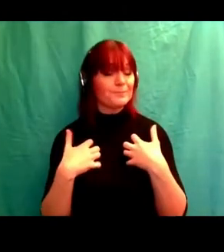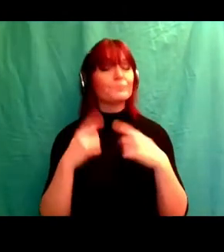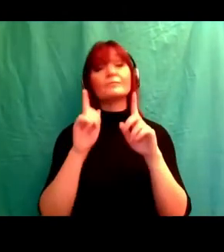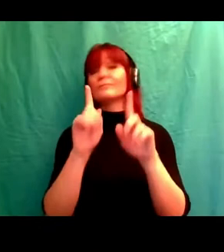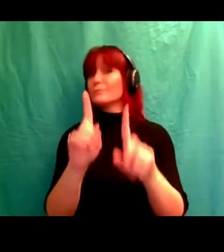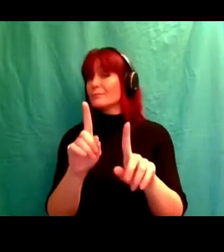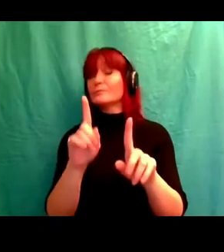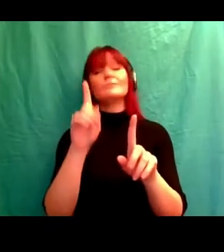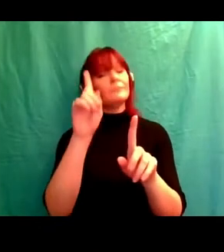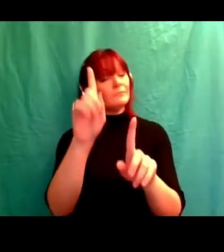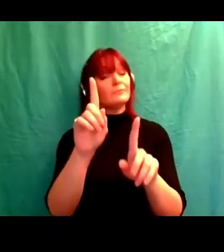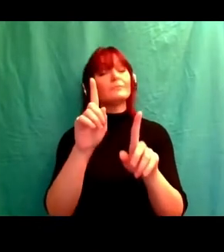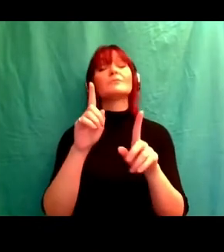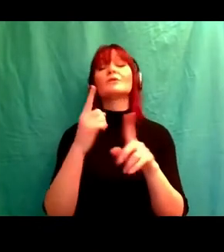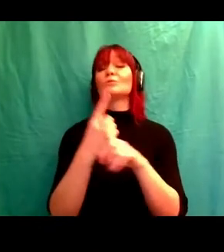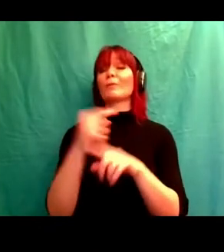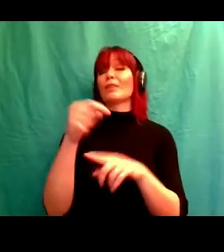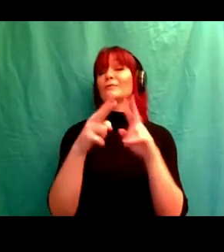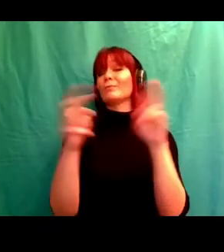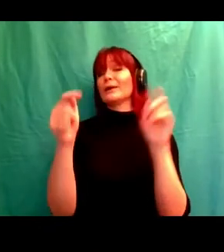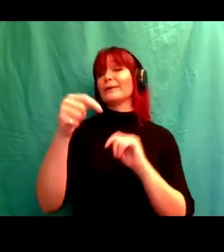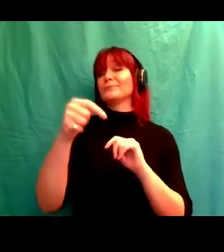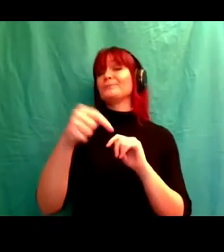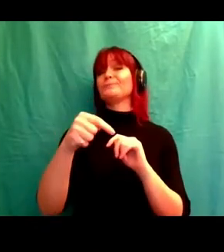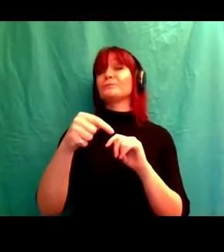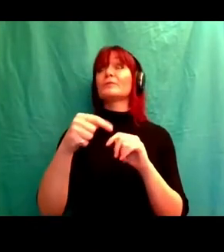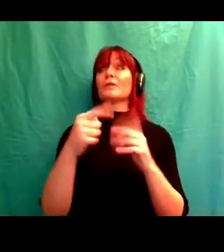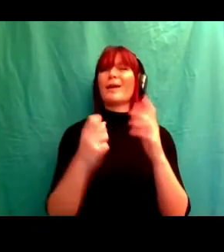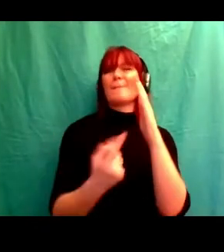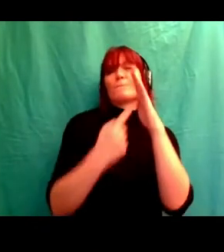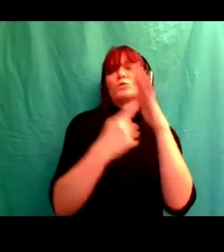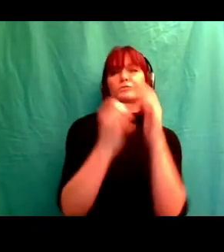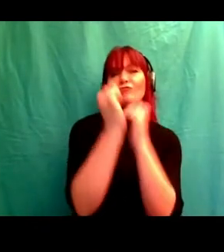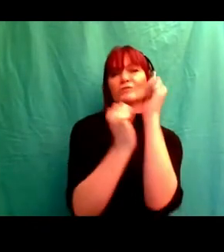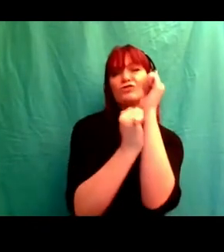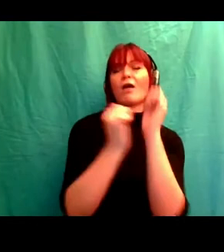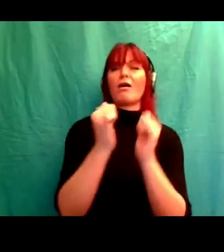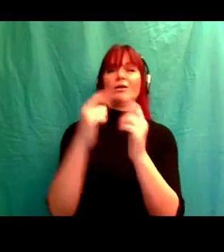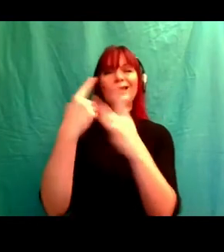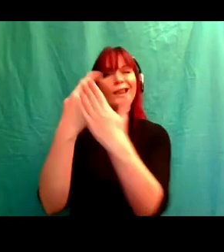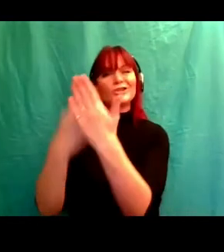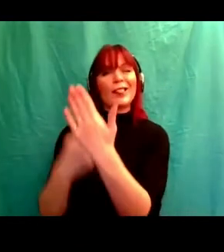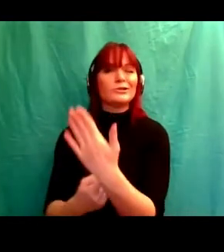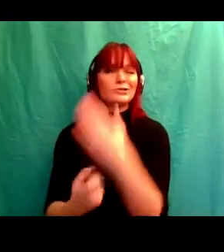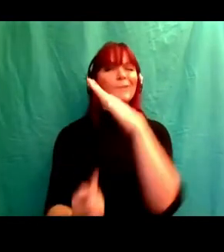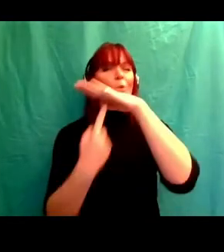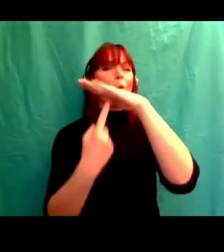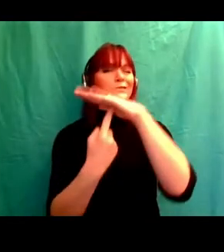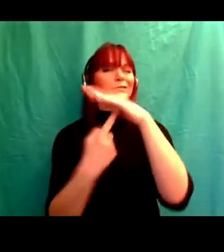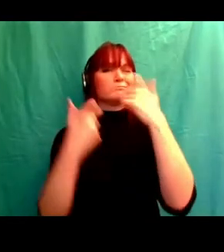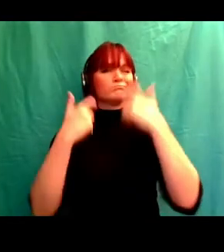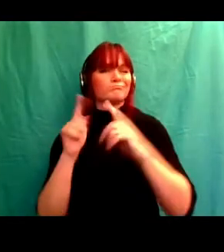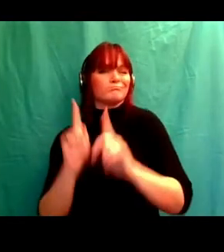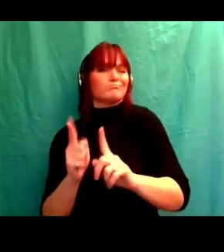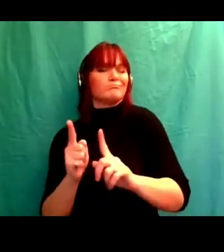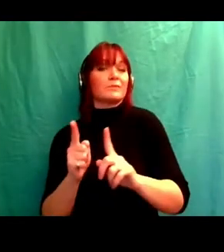would say on that is, as important as the structural stuff and the legislation is, it will only take you so far. So really, in terms of what's in store